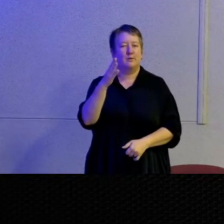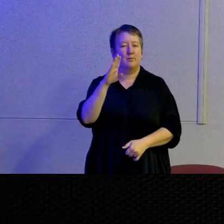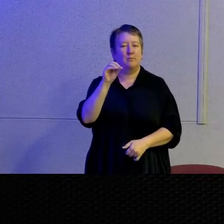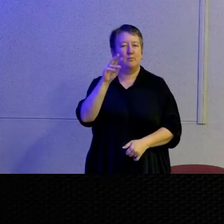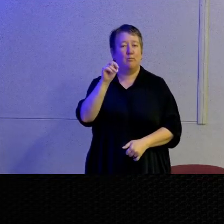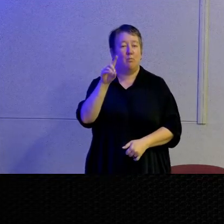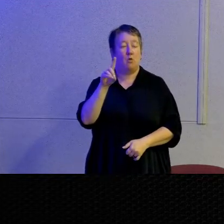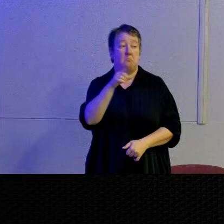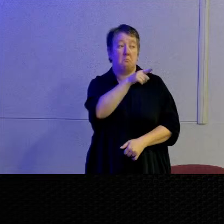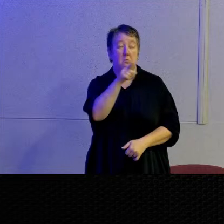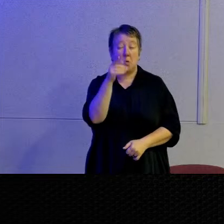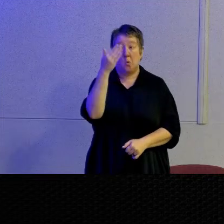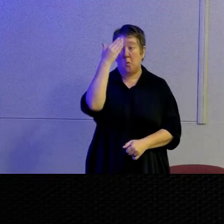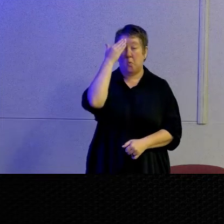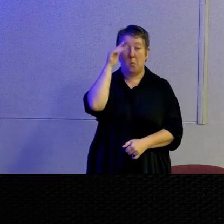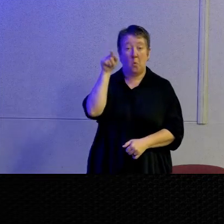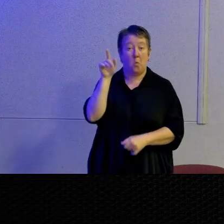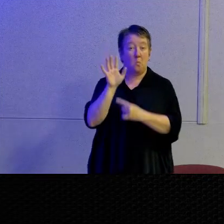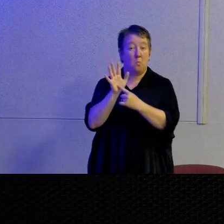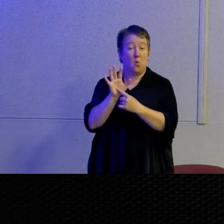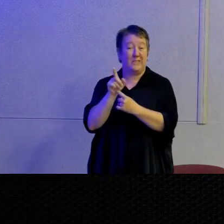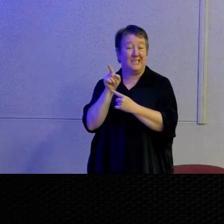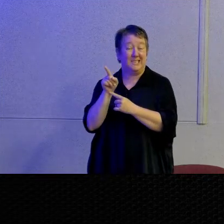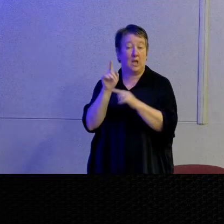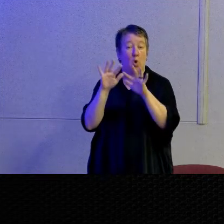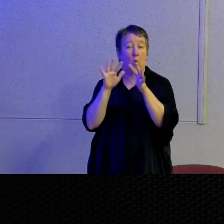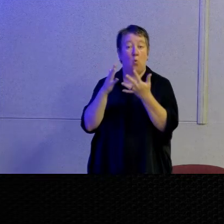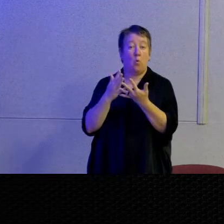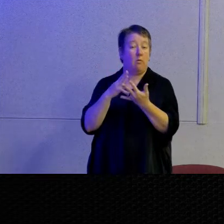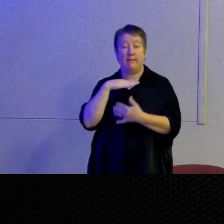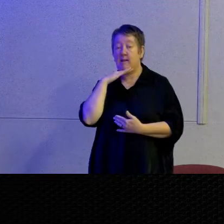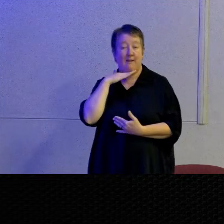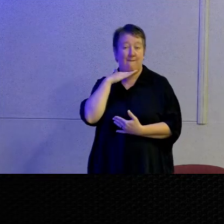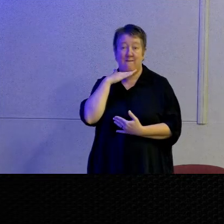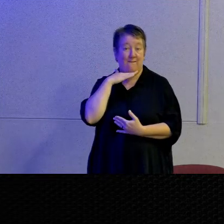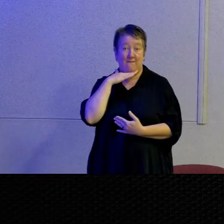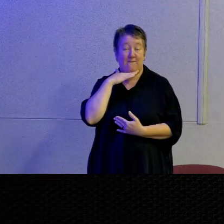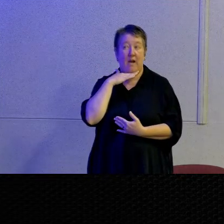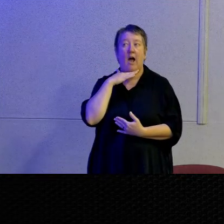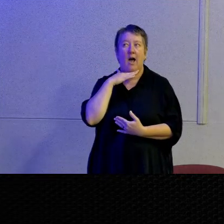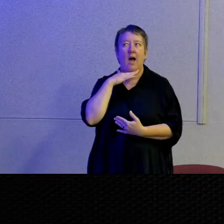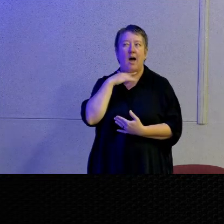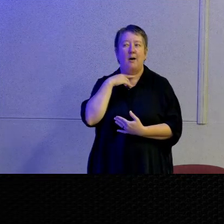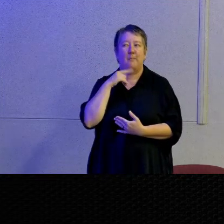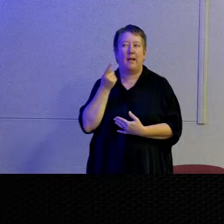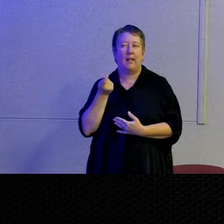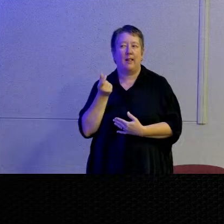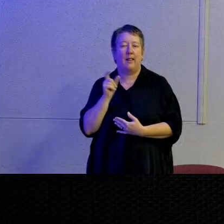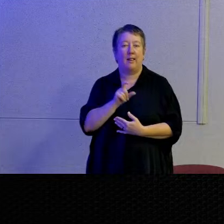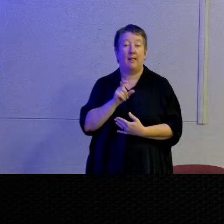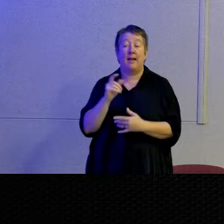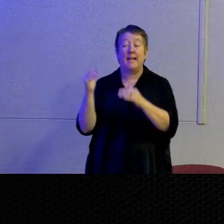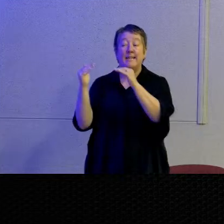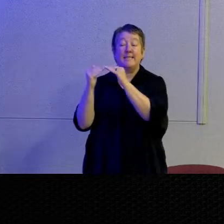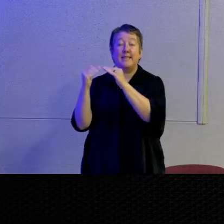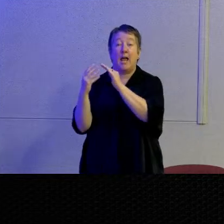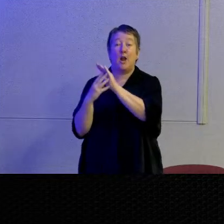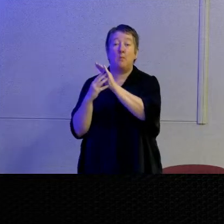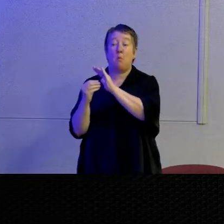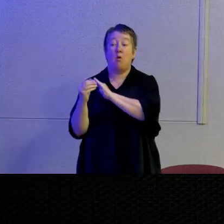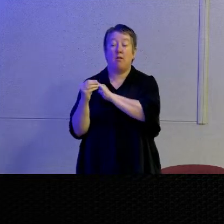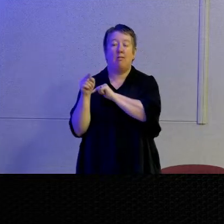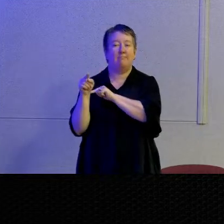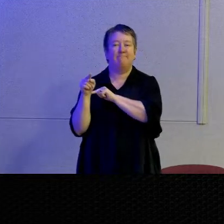movie, The World Is Not Enough. Well, I paraphrase that. The standard model is not